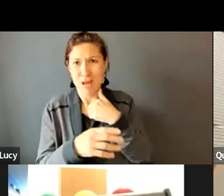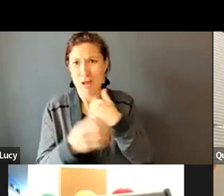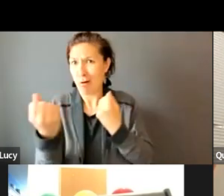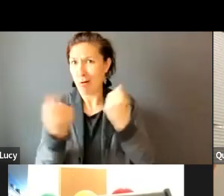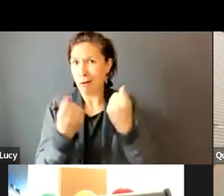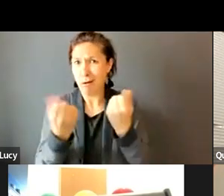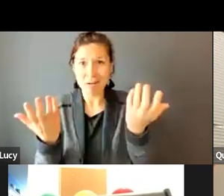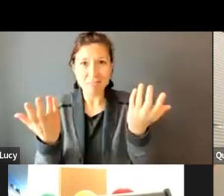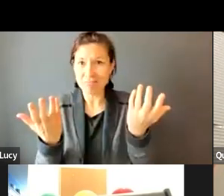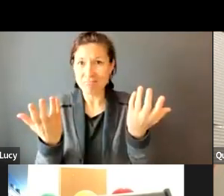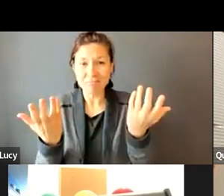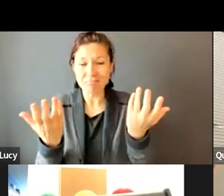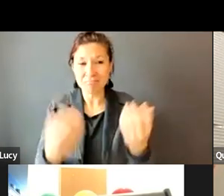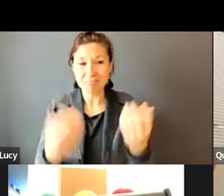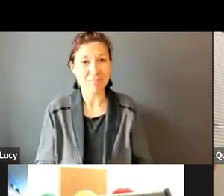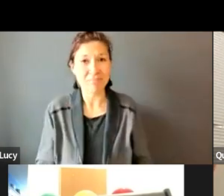Diario